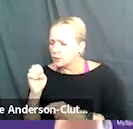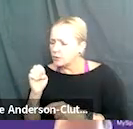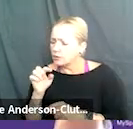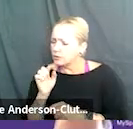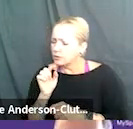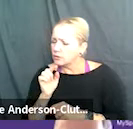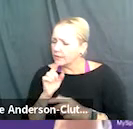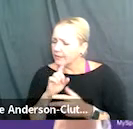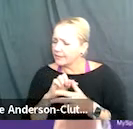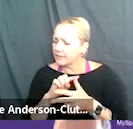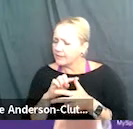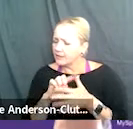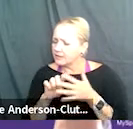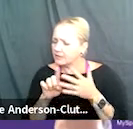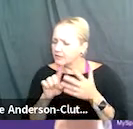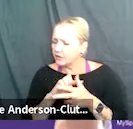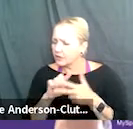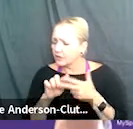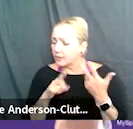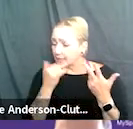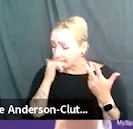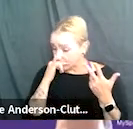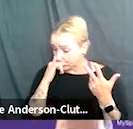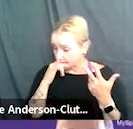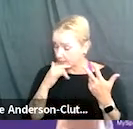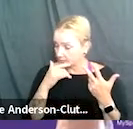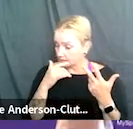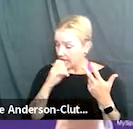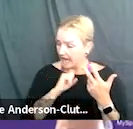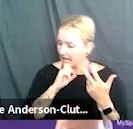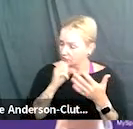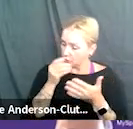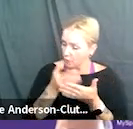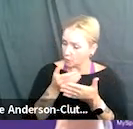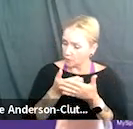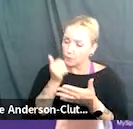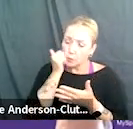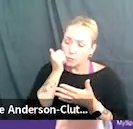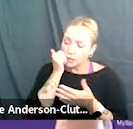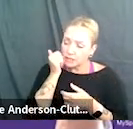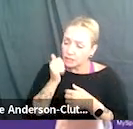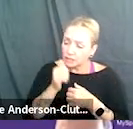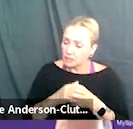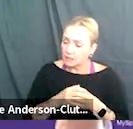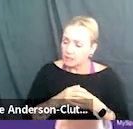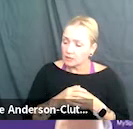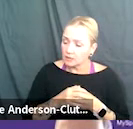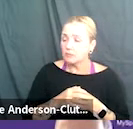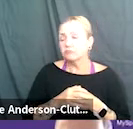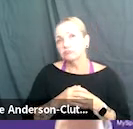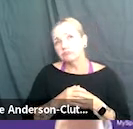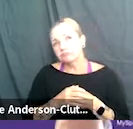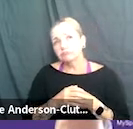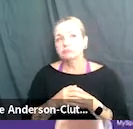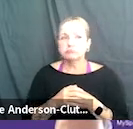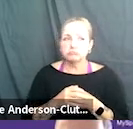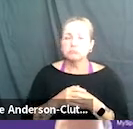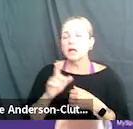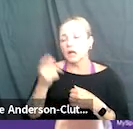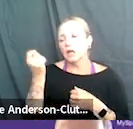is, the next person is not. And so the question that Mary Jane had was, could changes in hormones